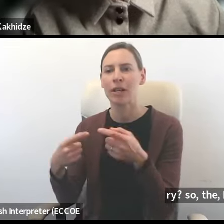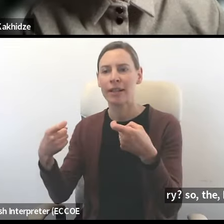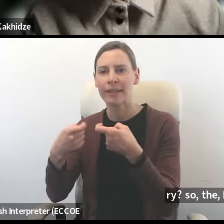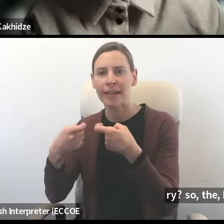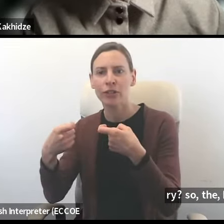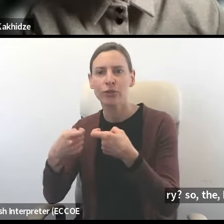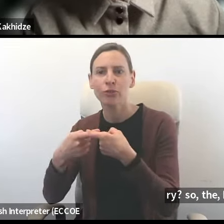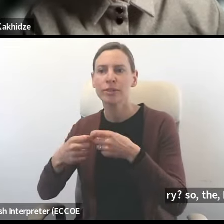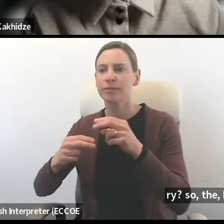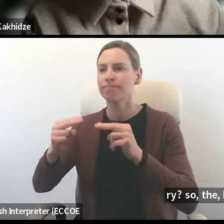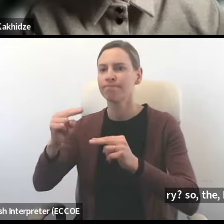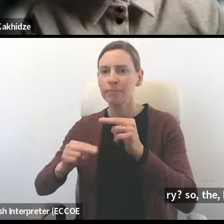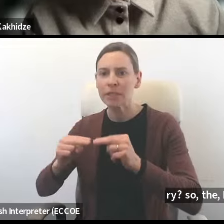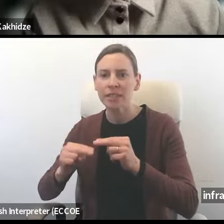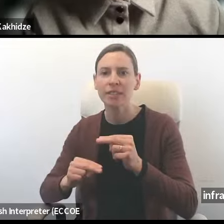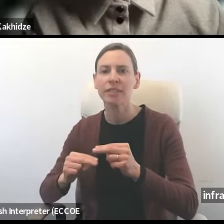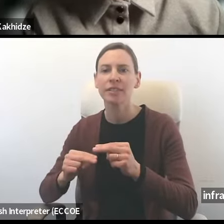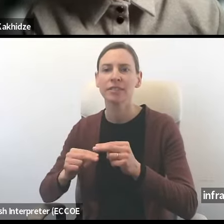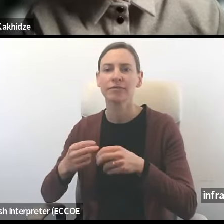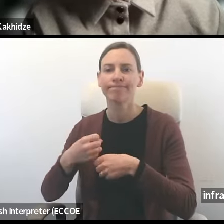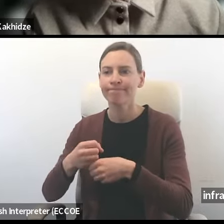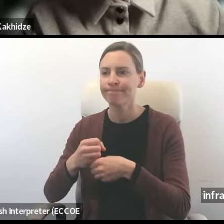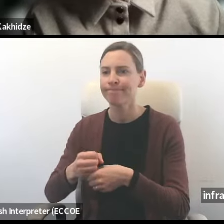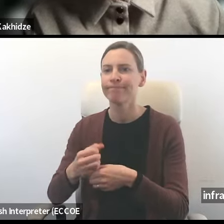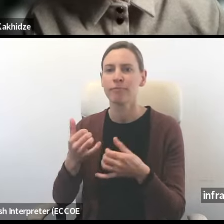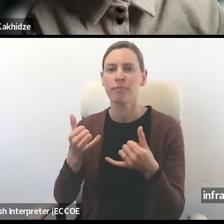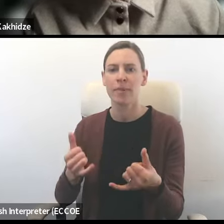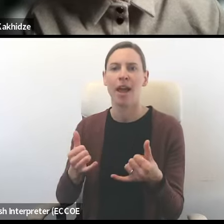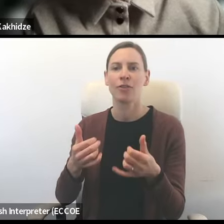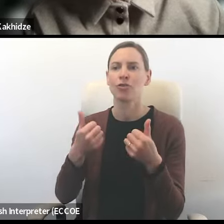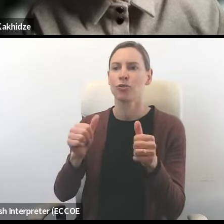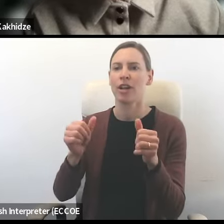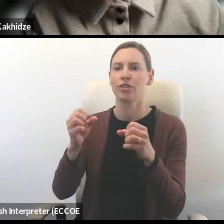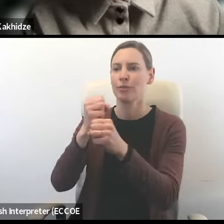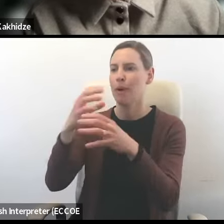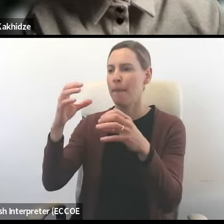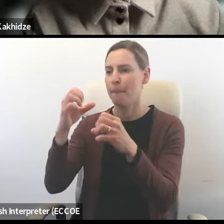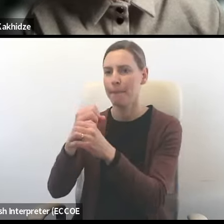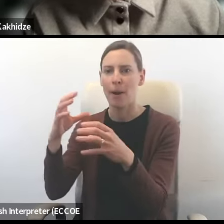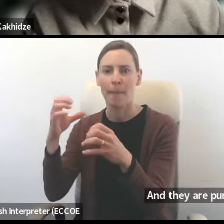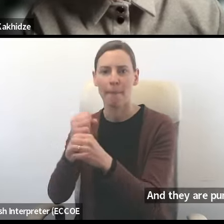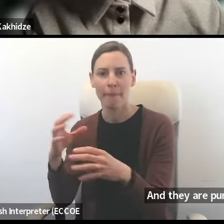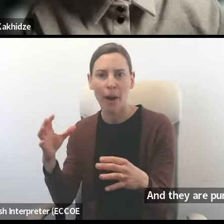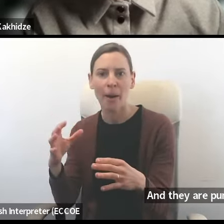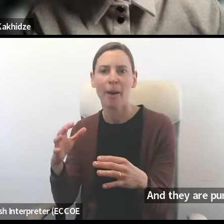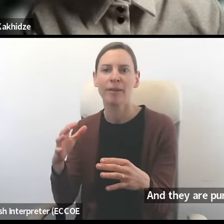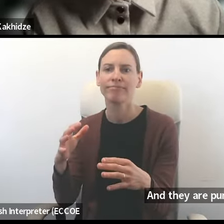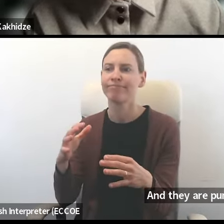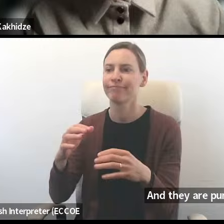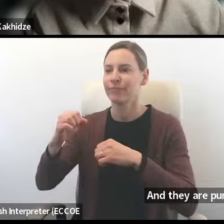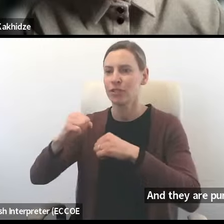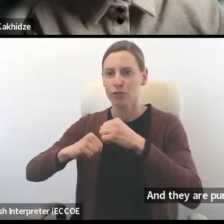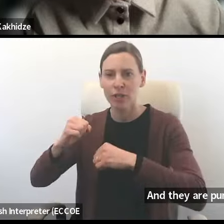and they are bombing, they're trying to bomb them almost every day, and